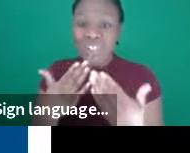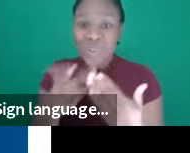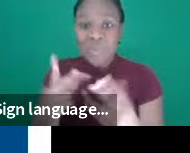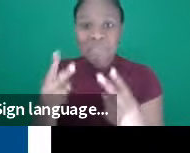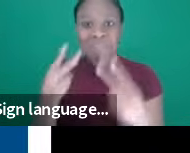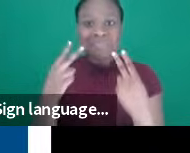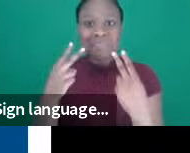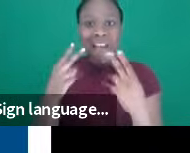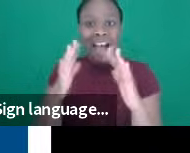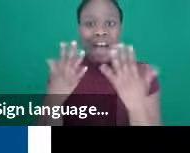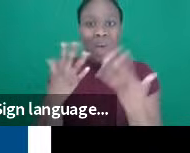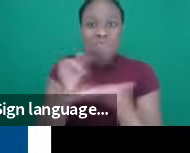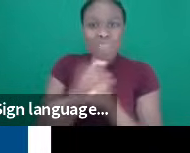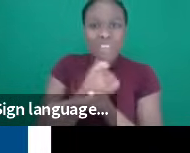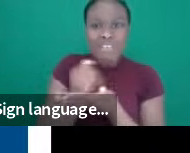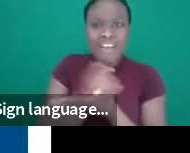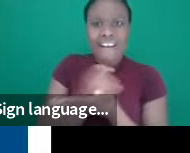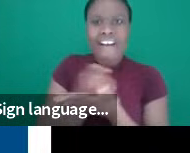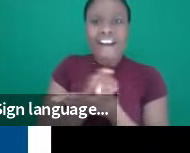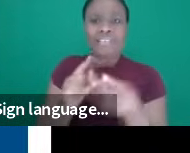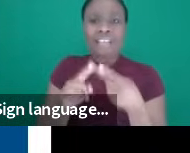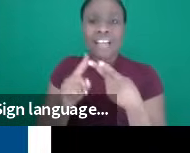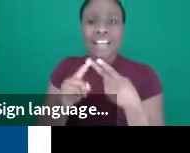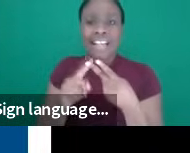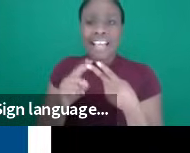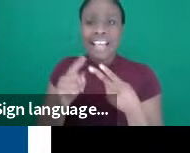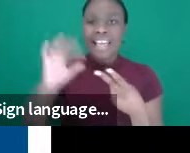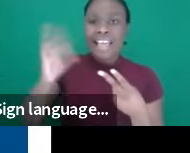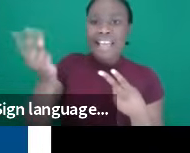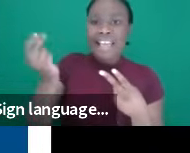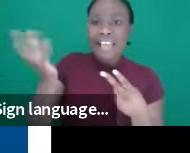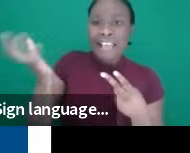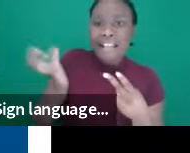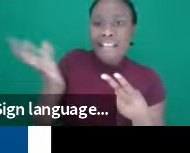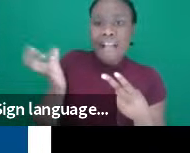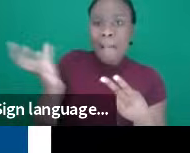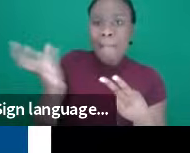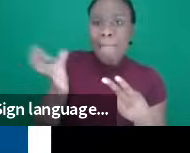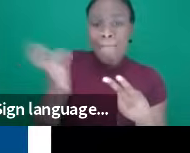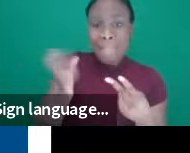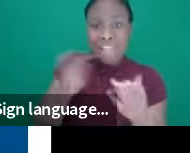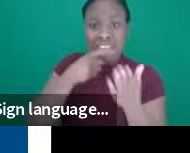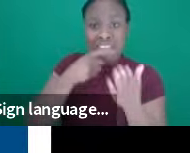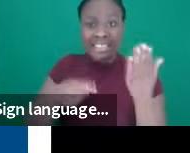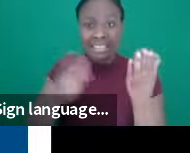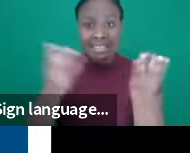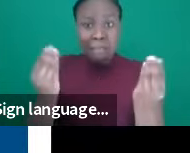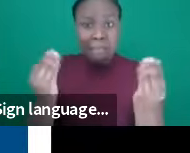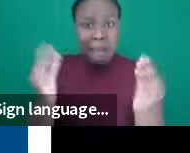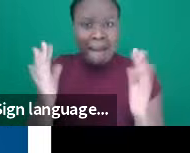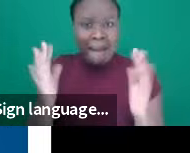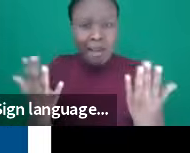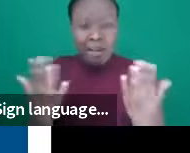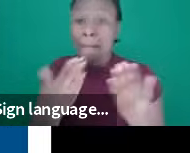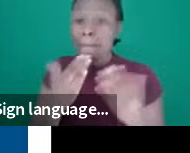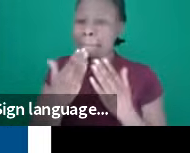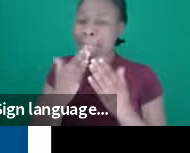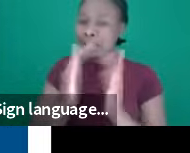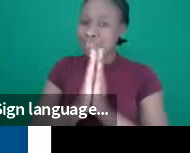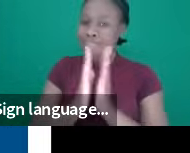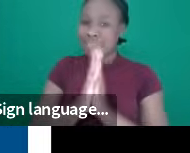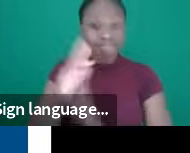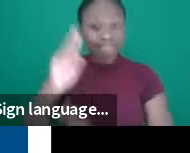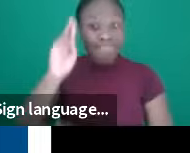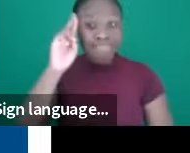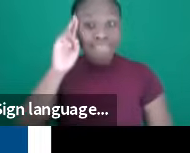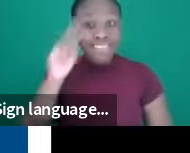e-filing and receive your income tax reference number at the same time. Please note that this is only available for